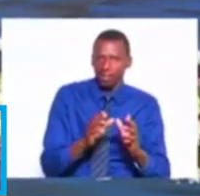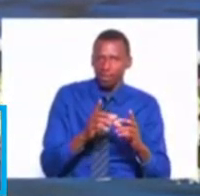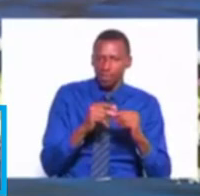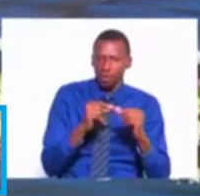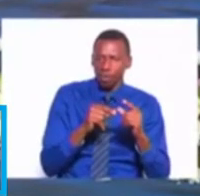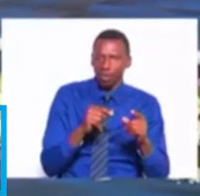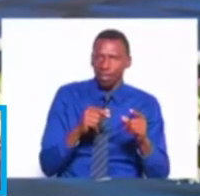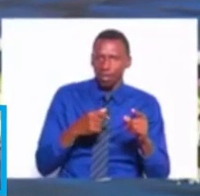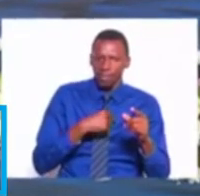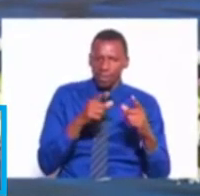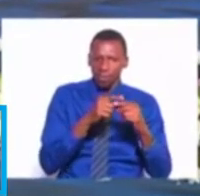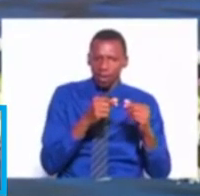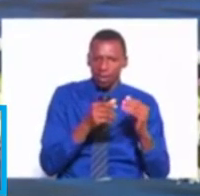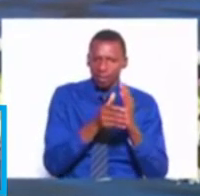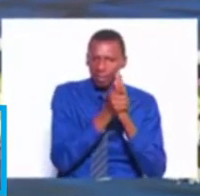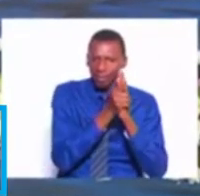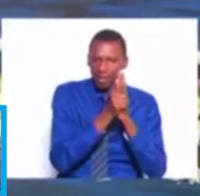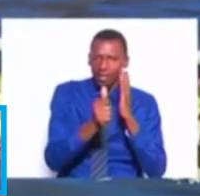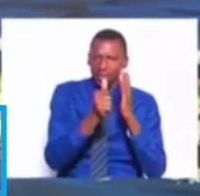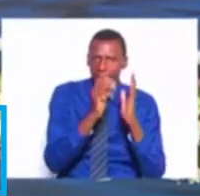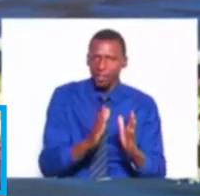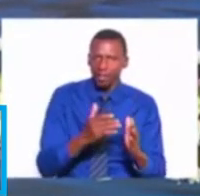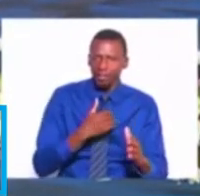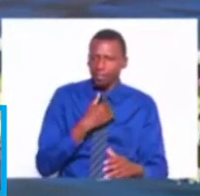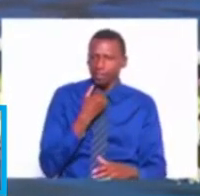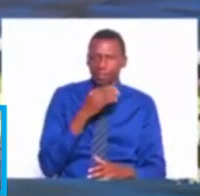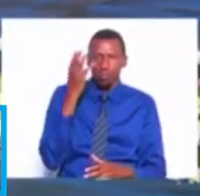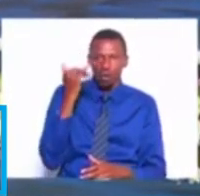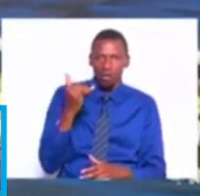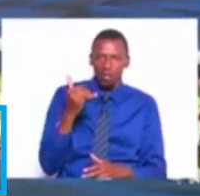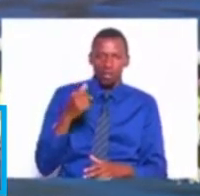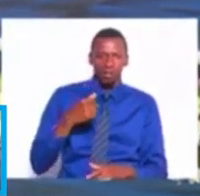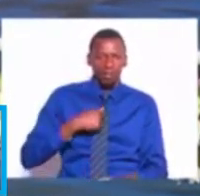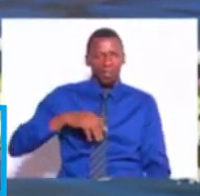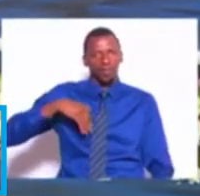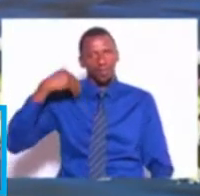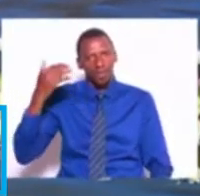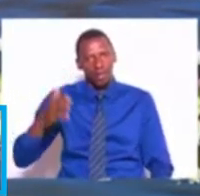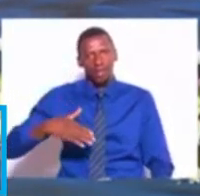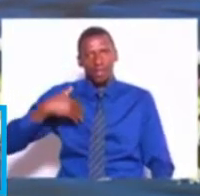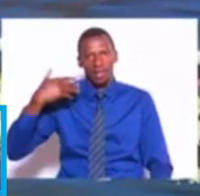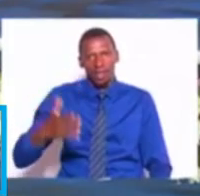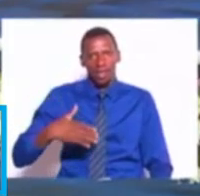Why I don't like this? Because I'm learning every day.